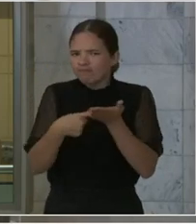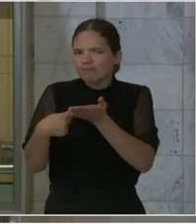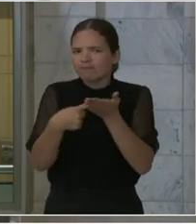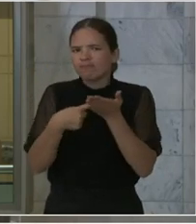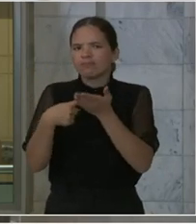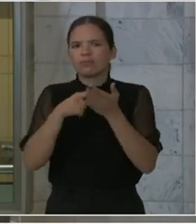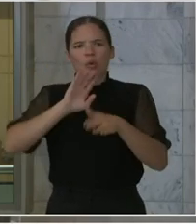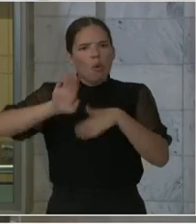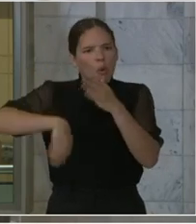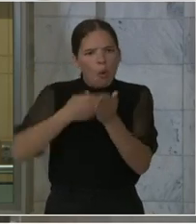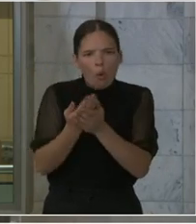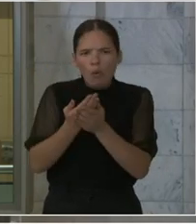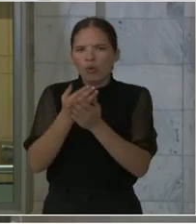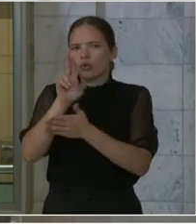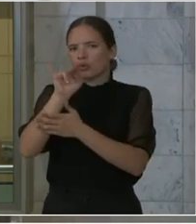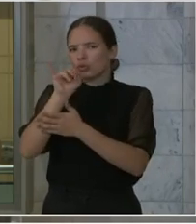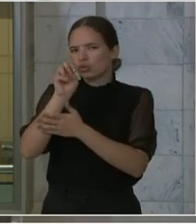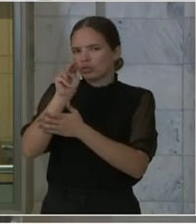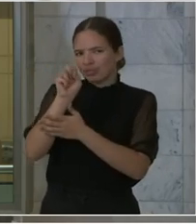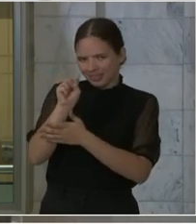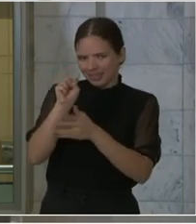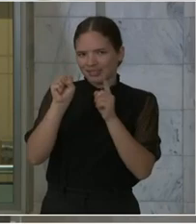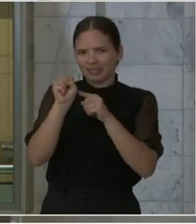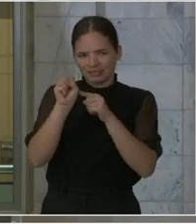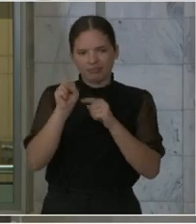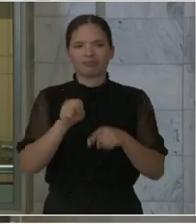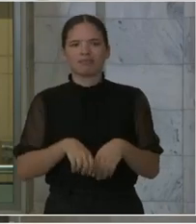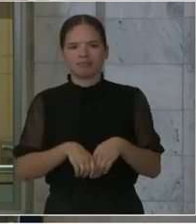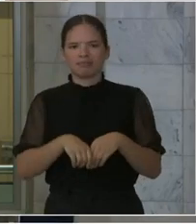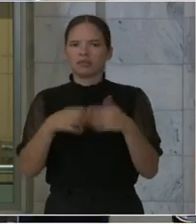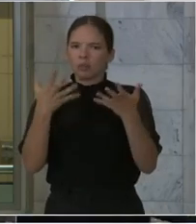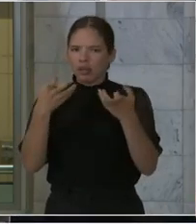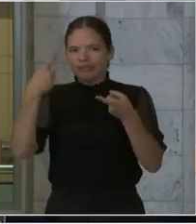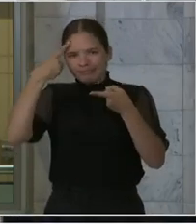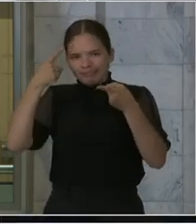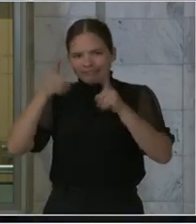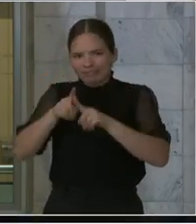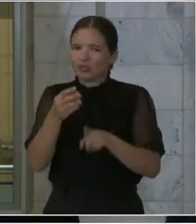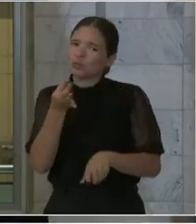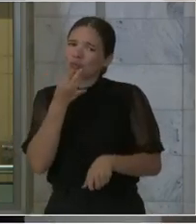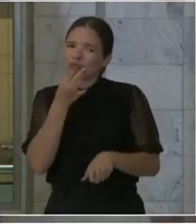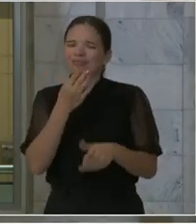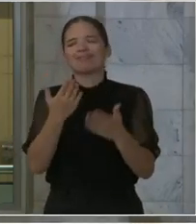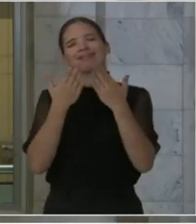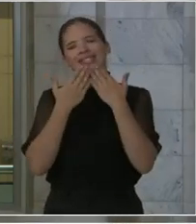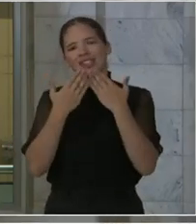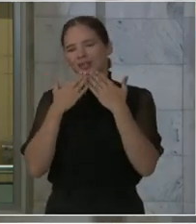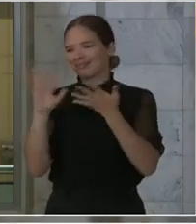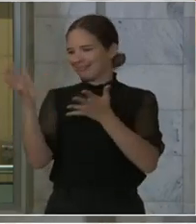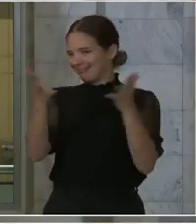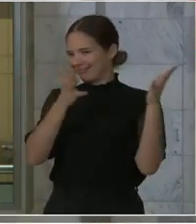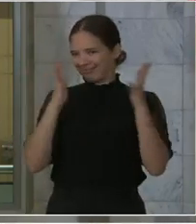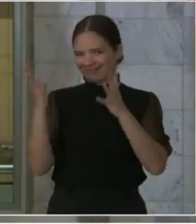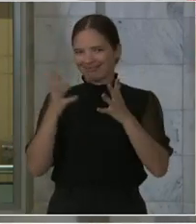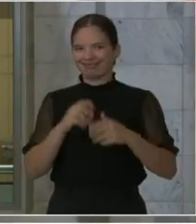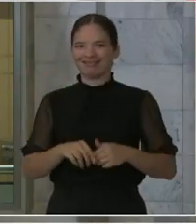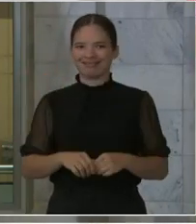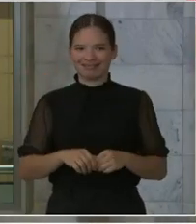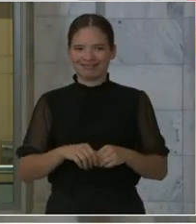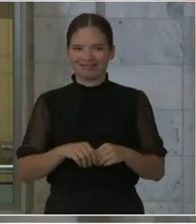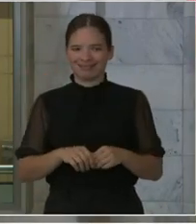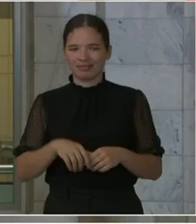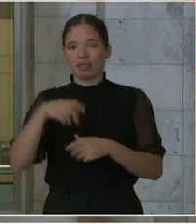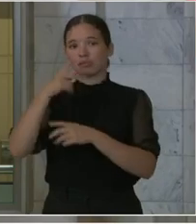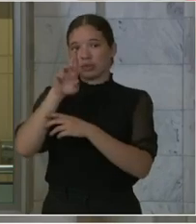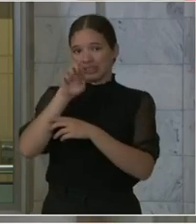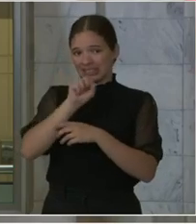closing all of those agreements very soon. Thank you. Thank you. Thank you. All right. Any press questions? Press questions? Press questions?